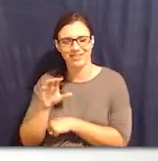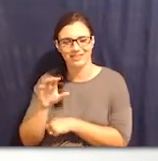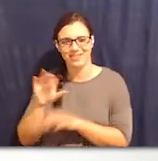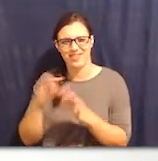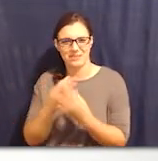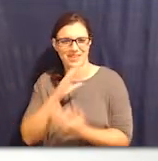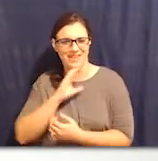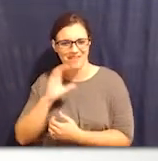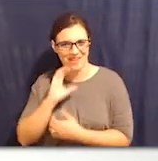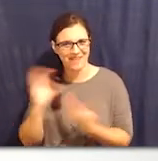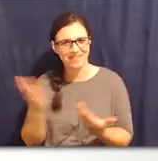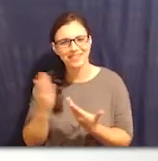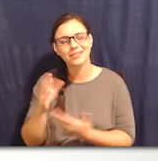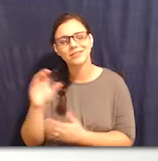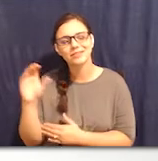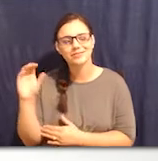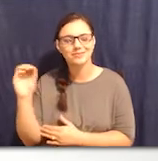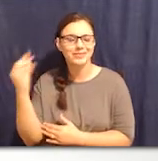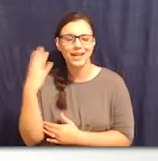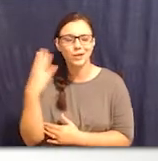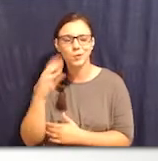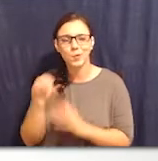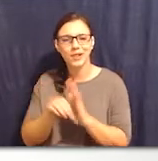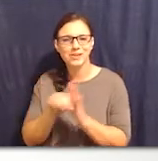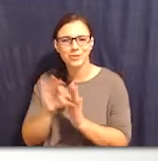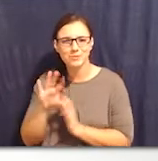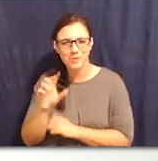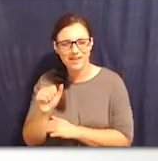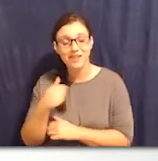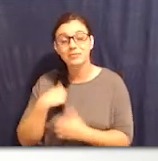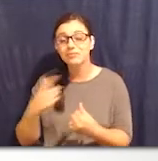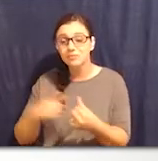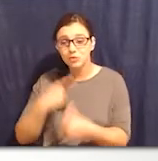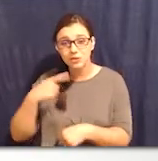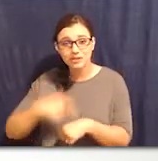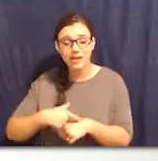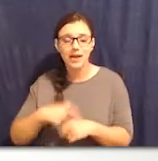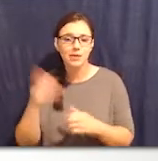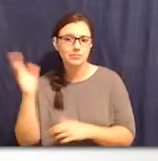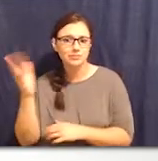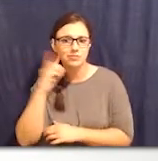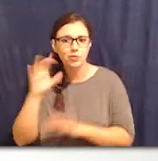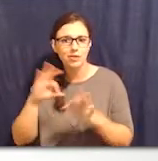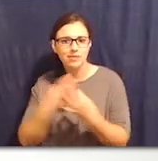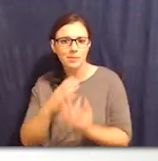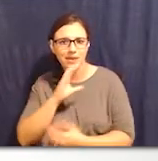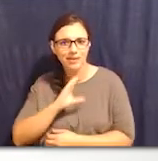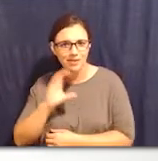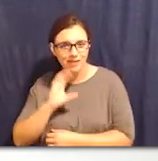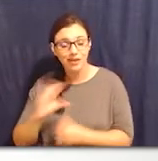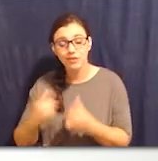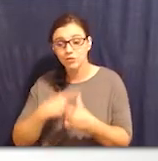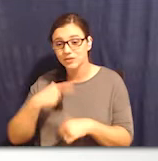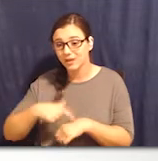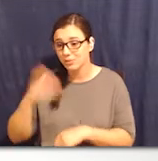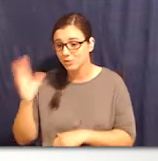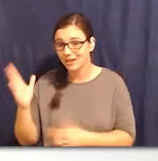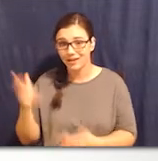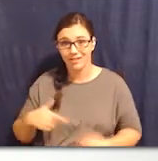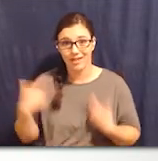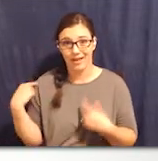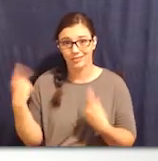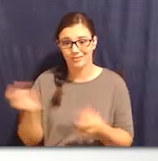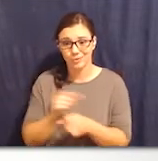Annual Family Cafe here in sunny Orlando, Florida. This is my first time presenting at the Family